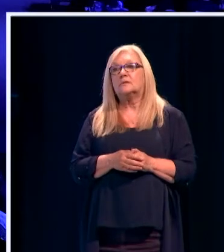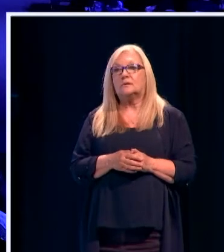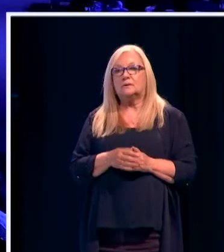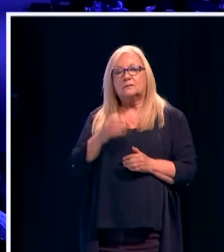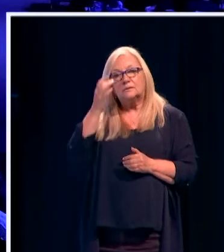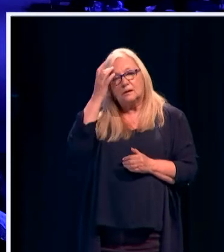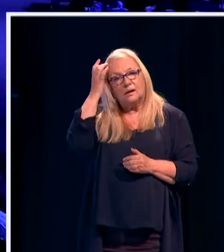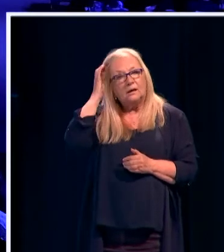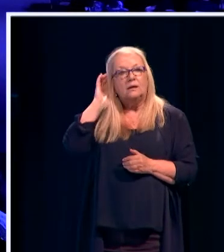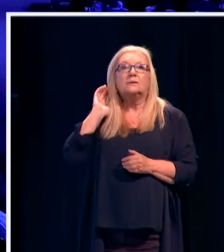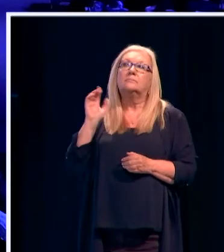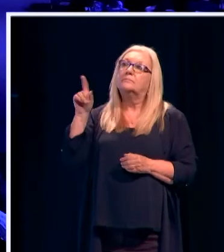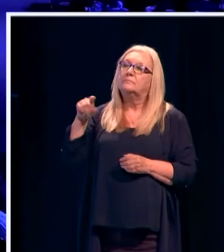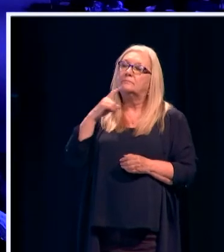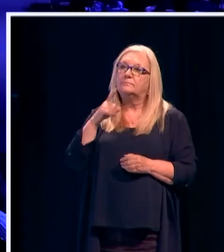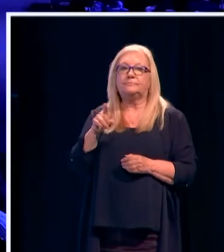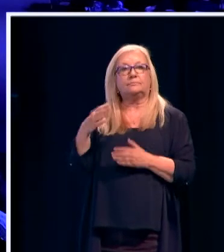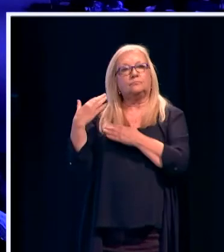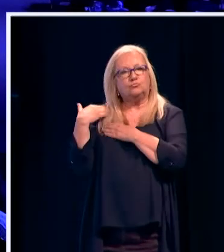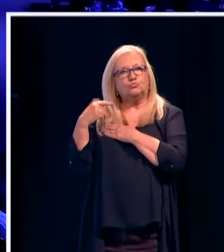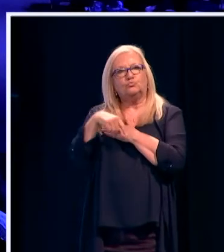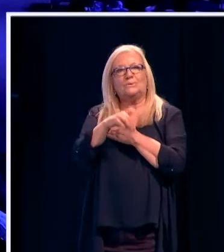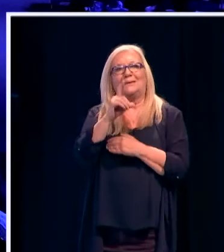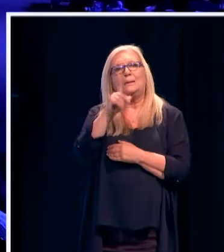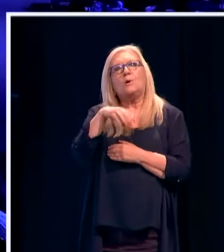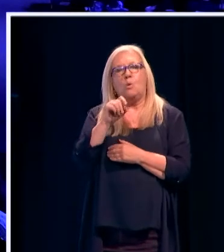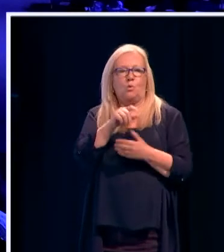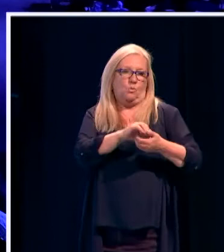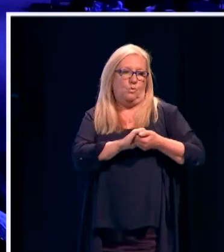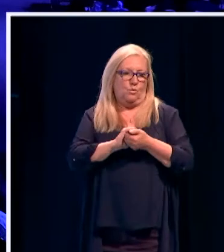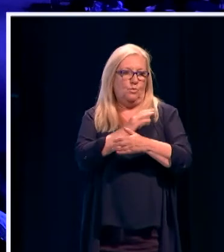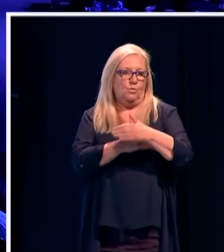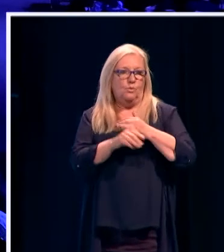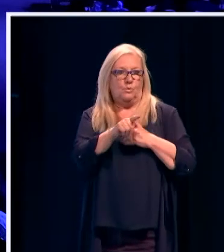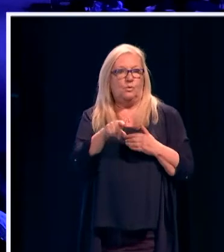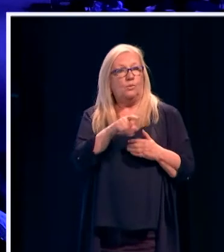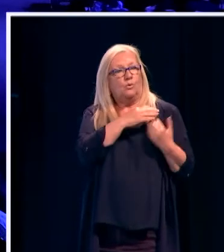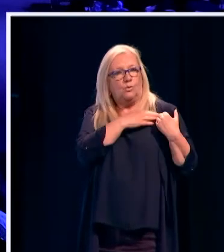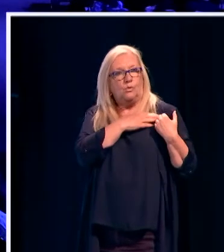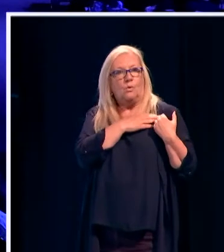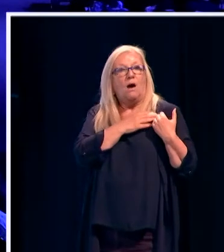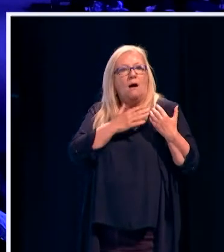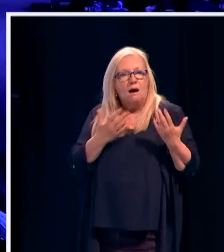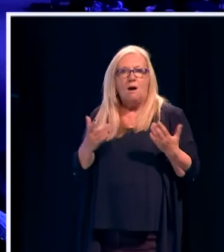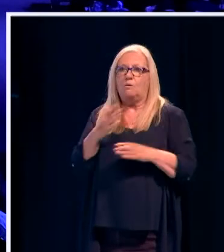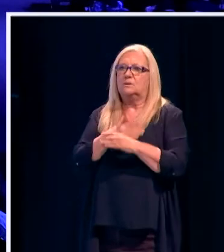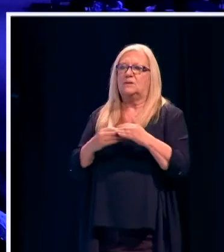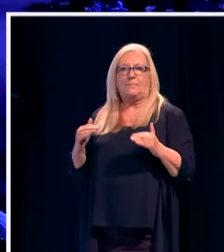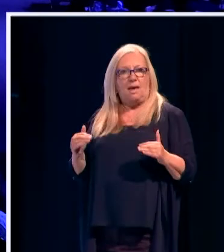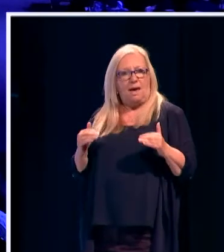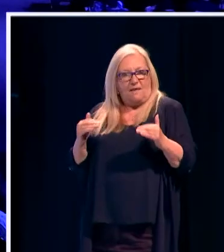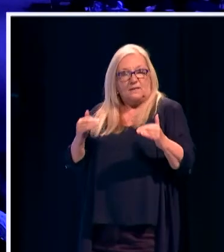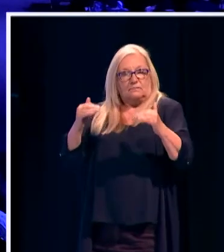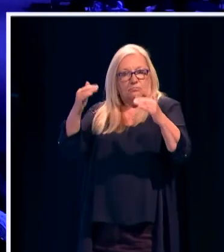The role of DPOs is crucial to advance the rights of persons with disabilities. How can you ensure European